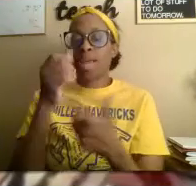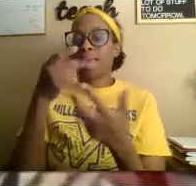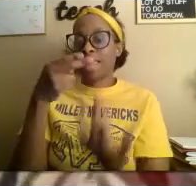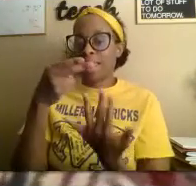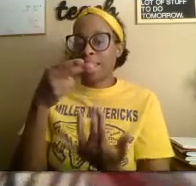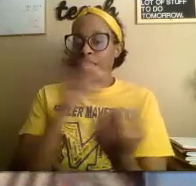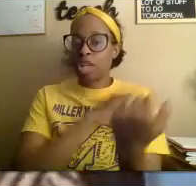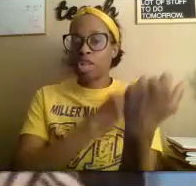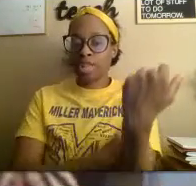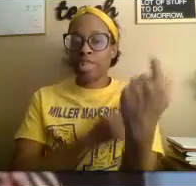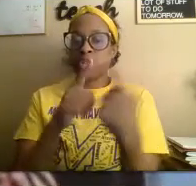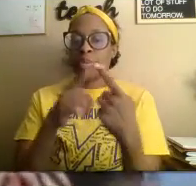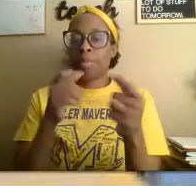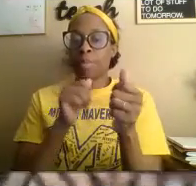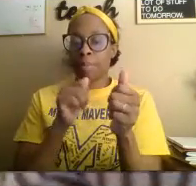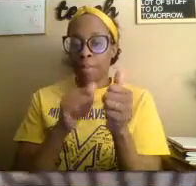it.